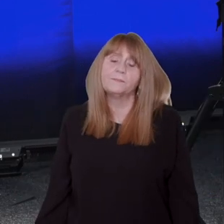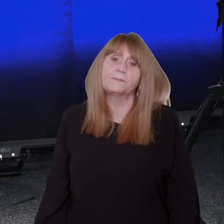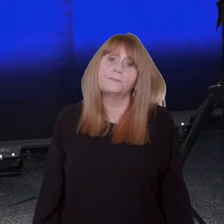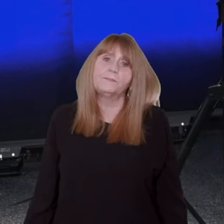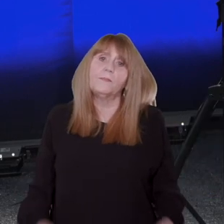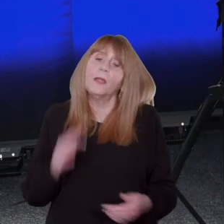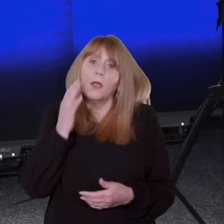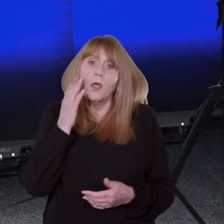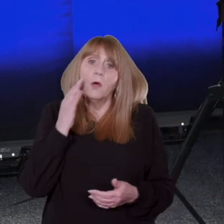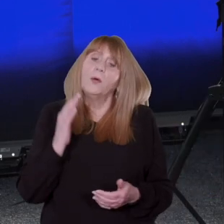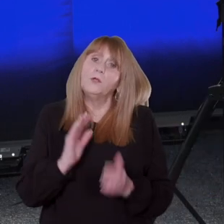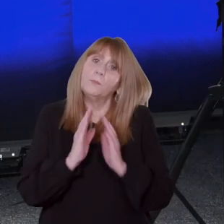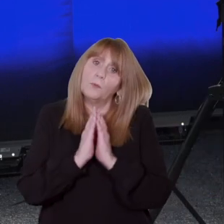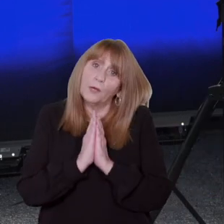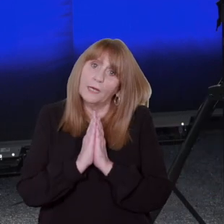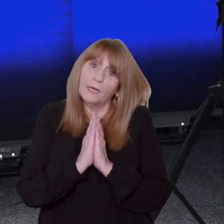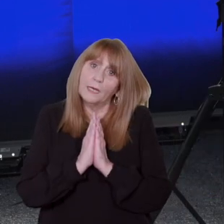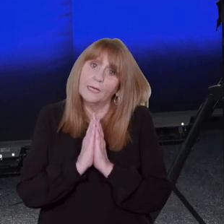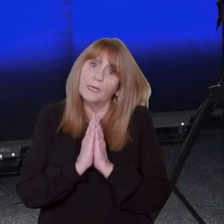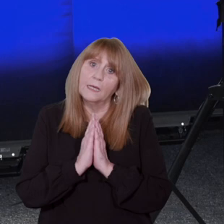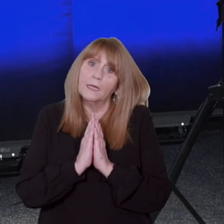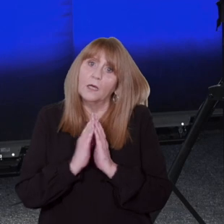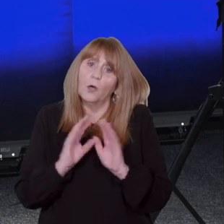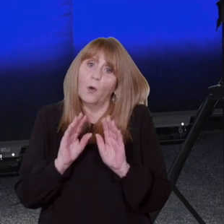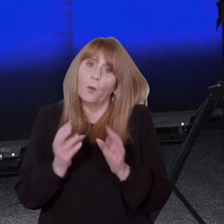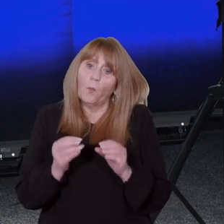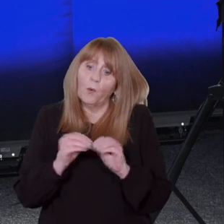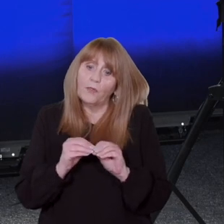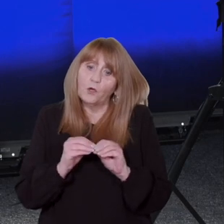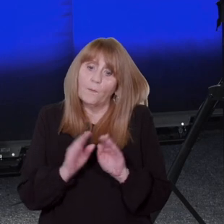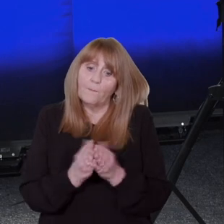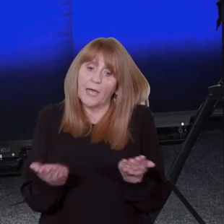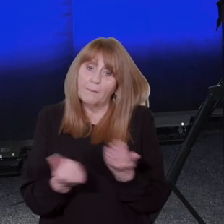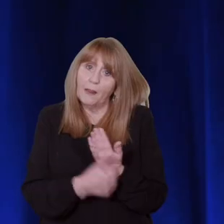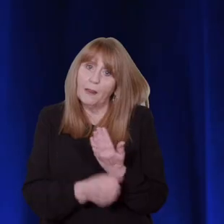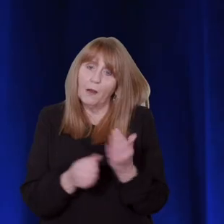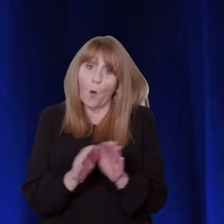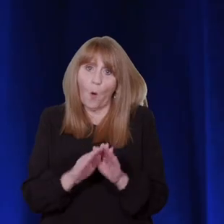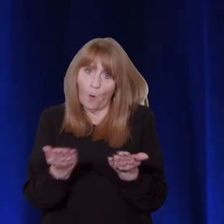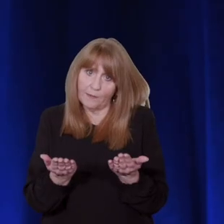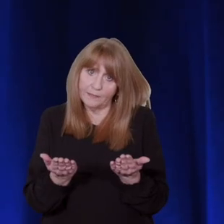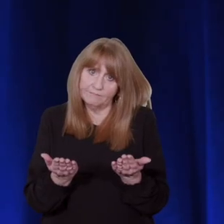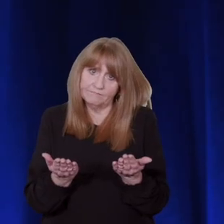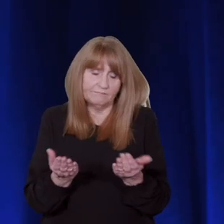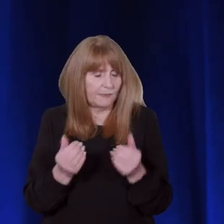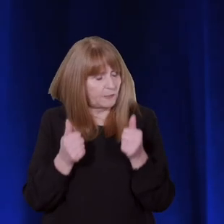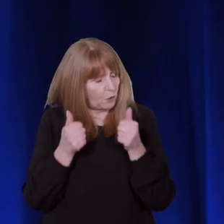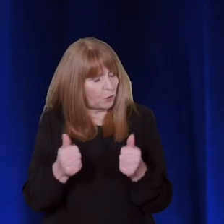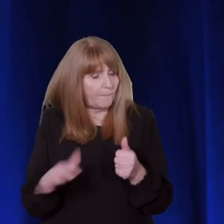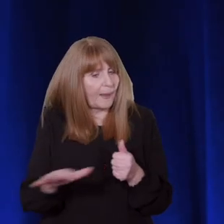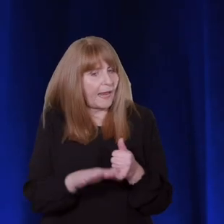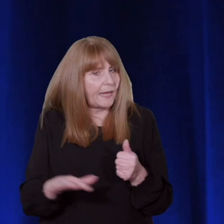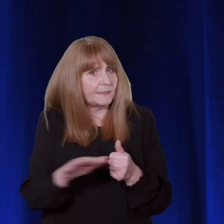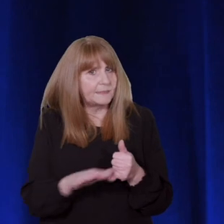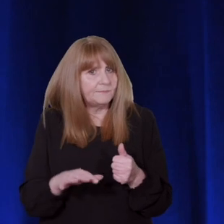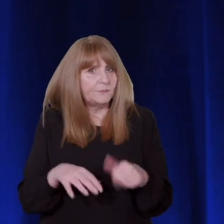good journey to learn something new. When you pray and ask the Holy Ghost to take you into a specific place,